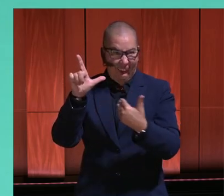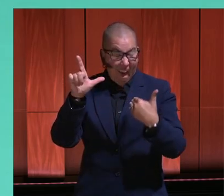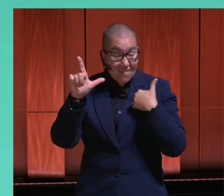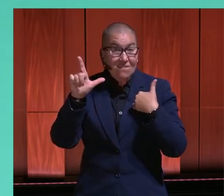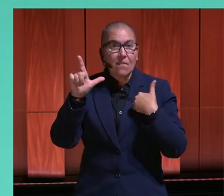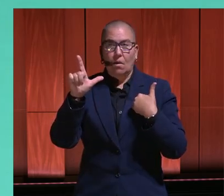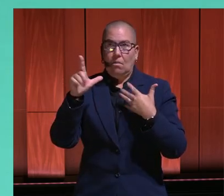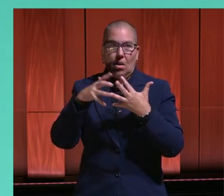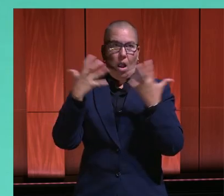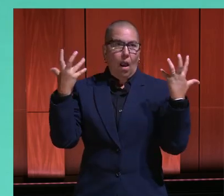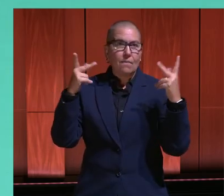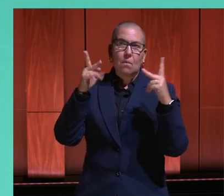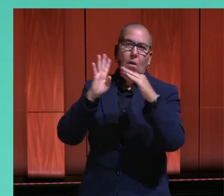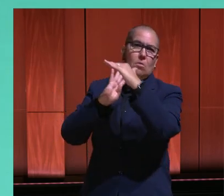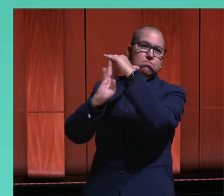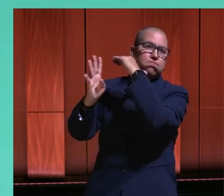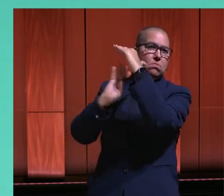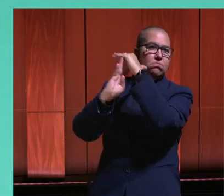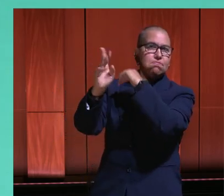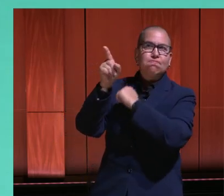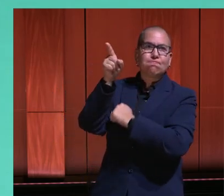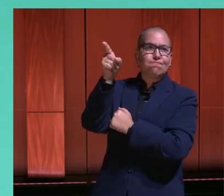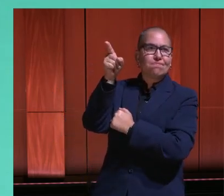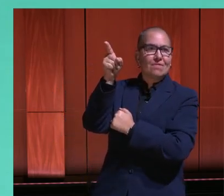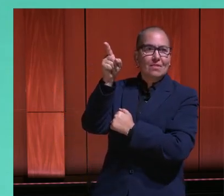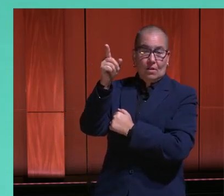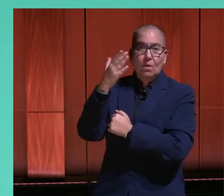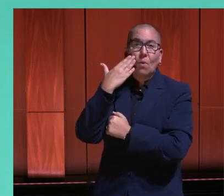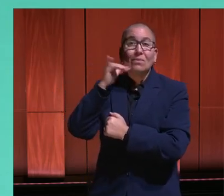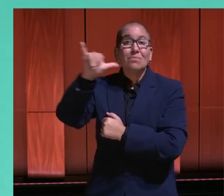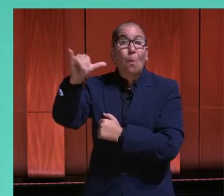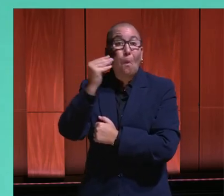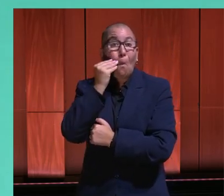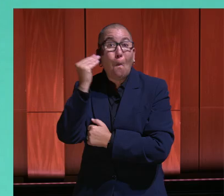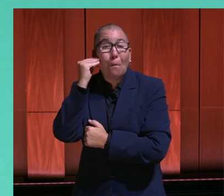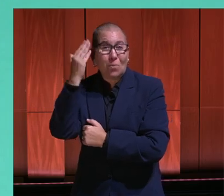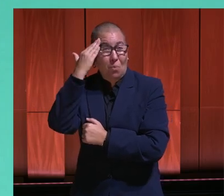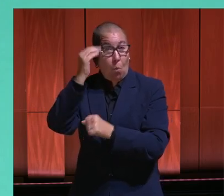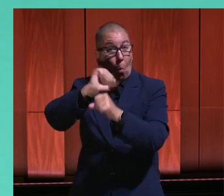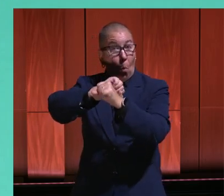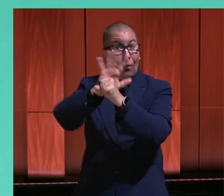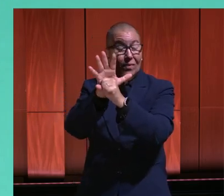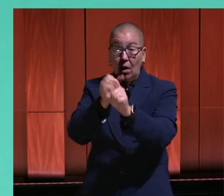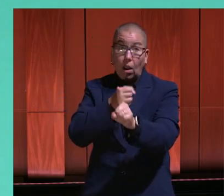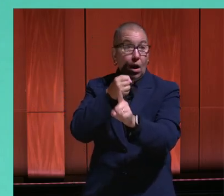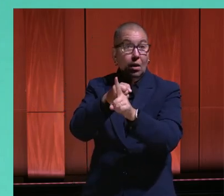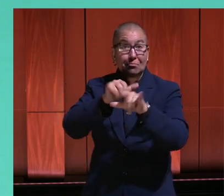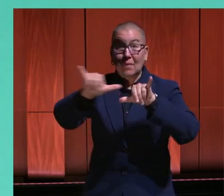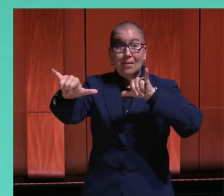education during remote work or, something like COVID, but also is just kind of the future.